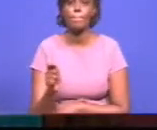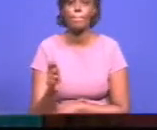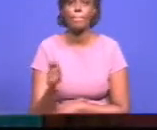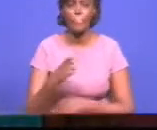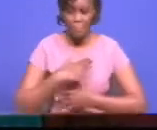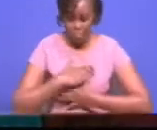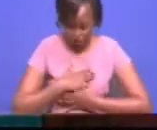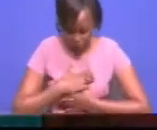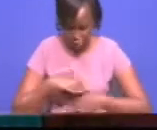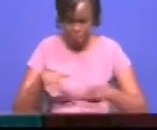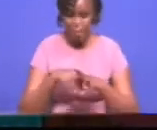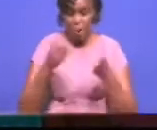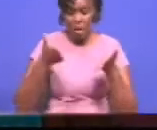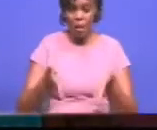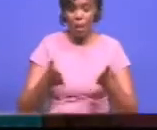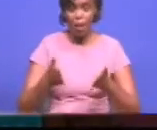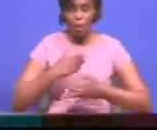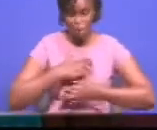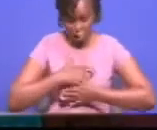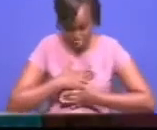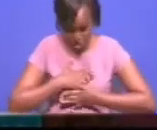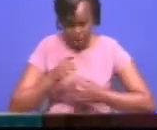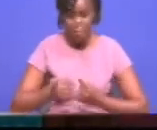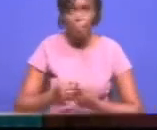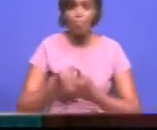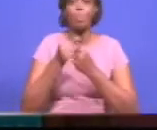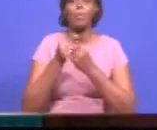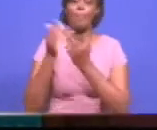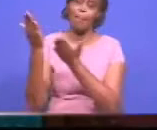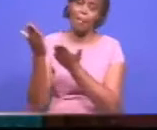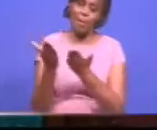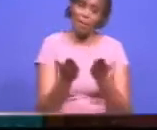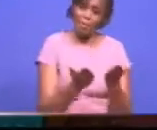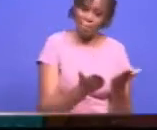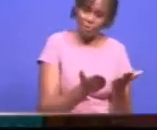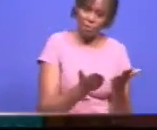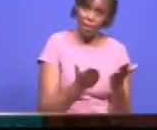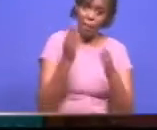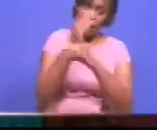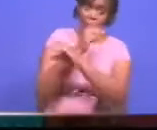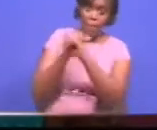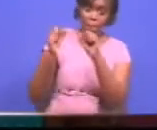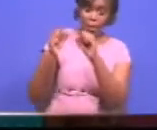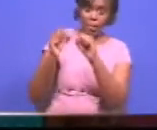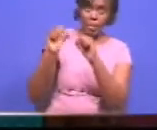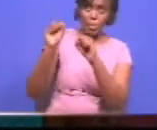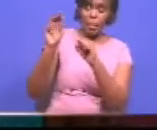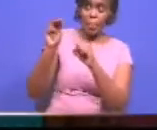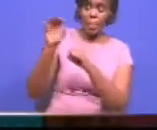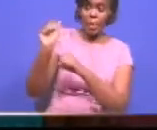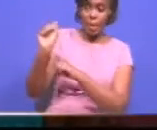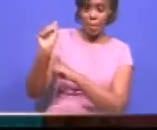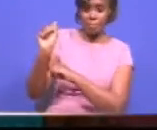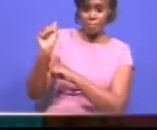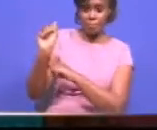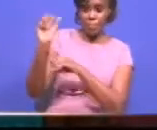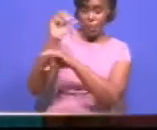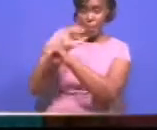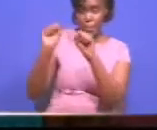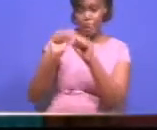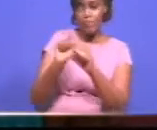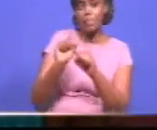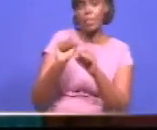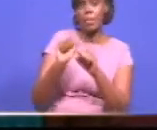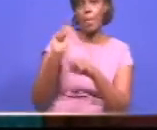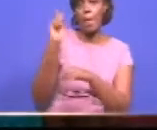Honourable Members, it is now my honour and privilege to invite Her Excellency Samia Suluhu Hassan, President of the